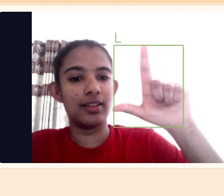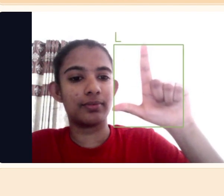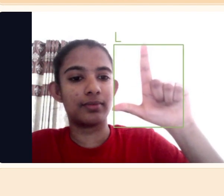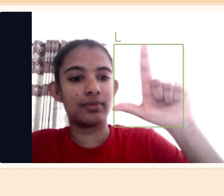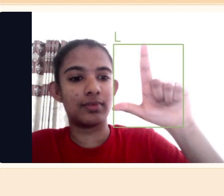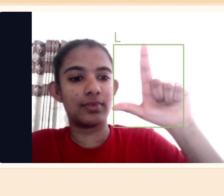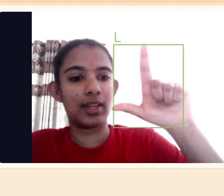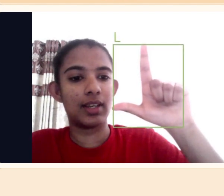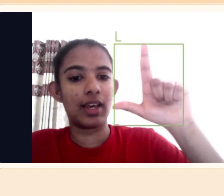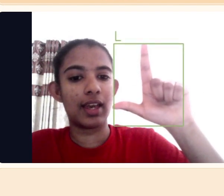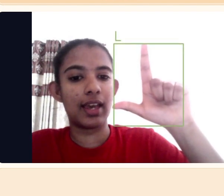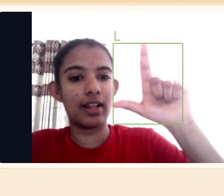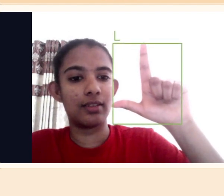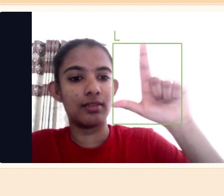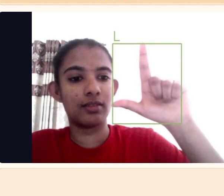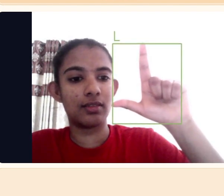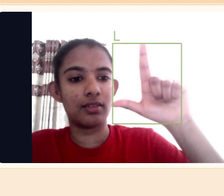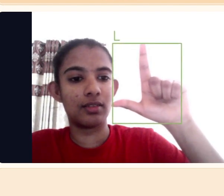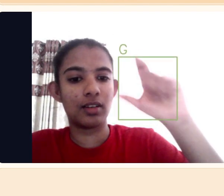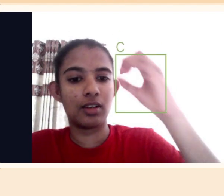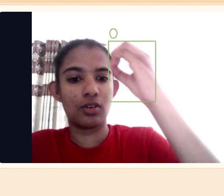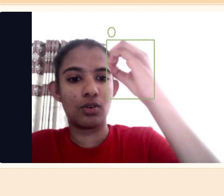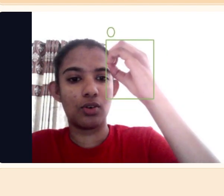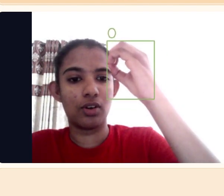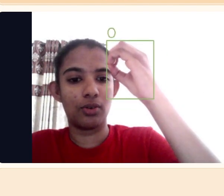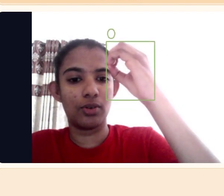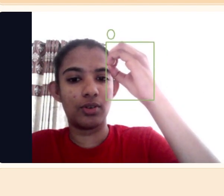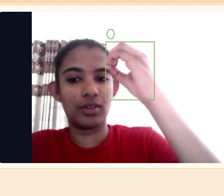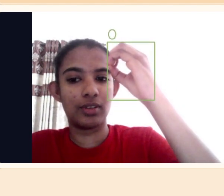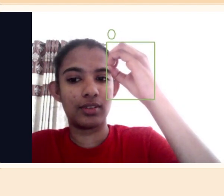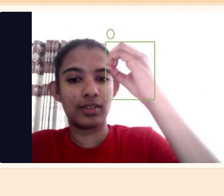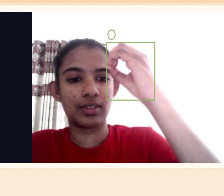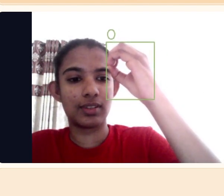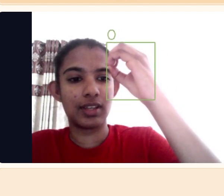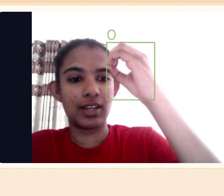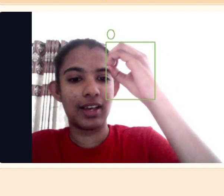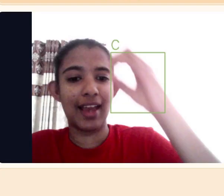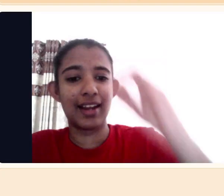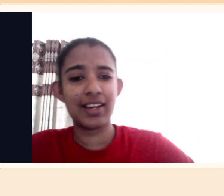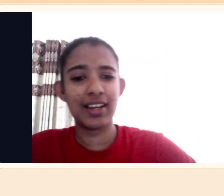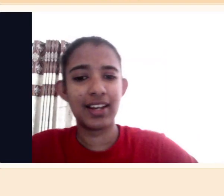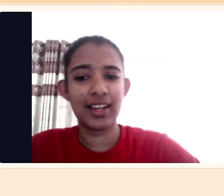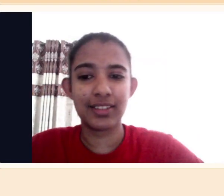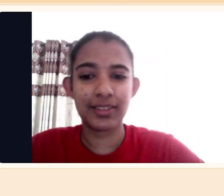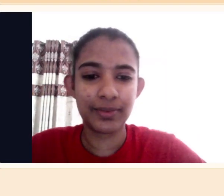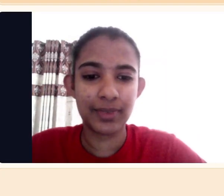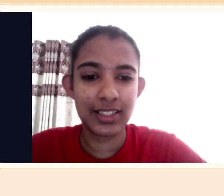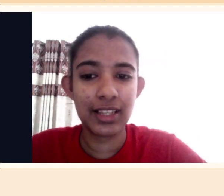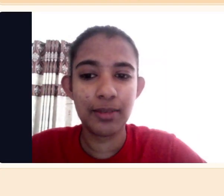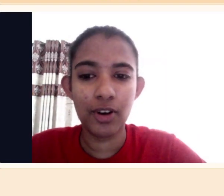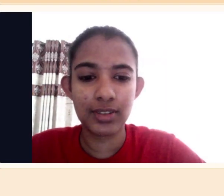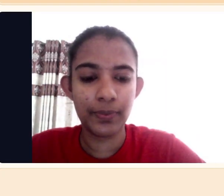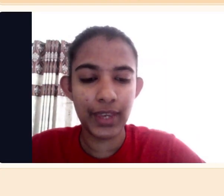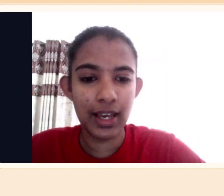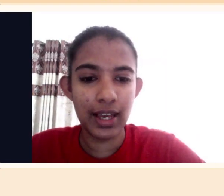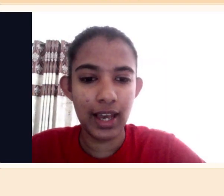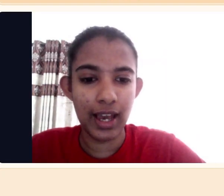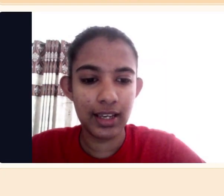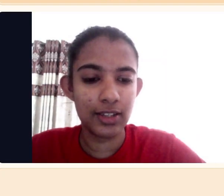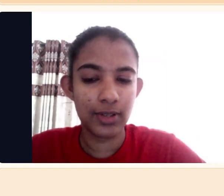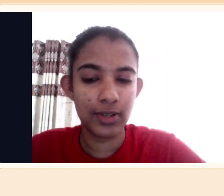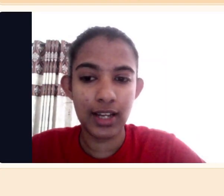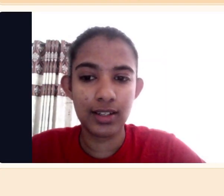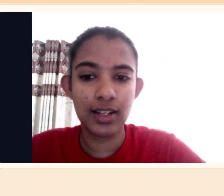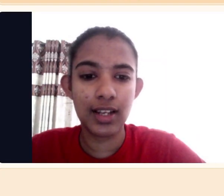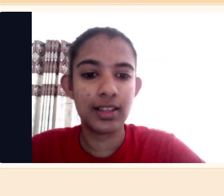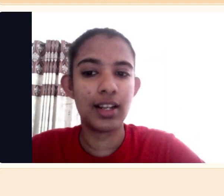L L O, and here it is. It's in the box, and